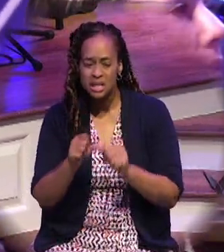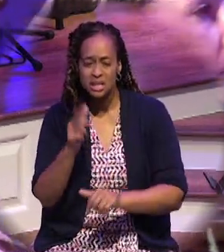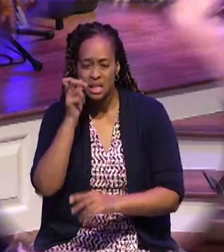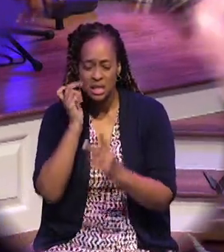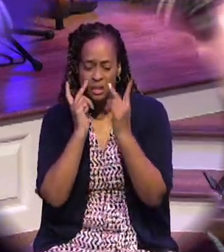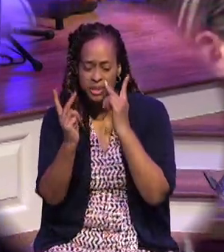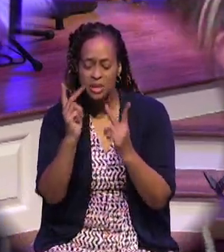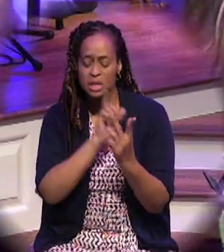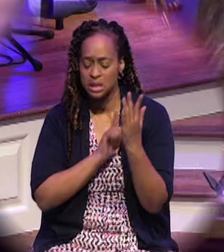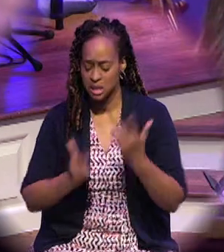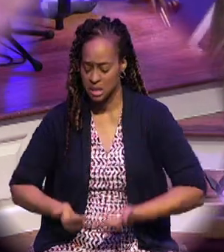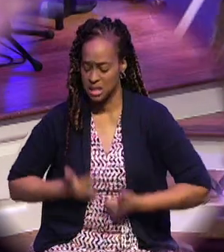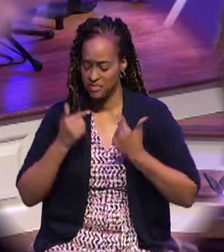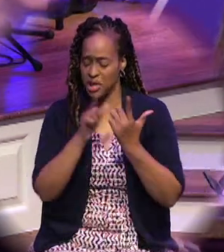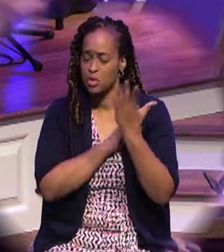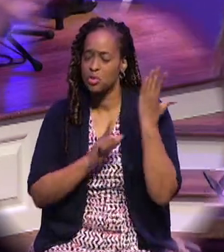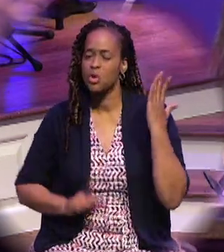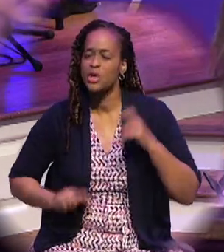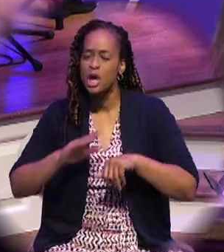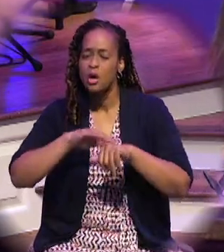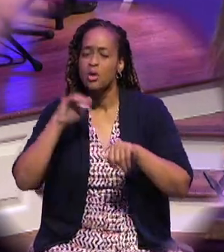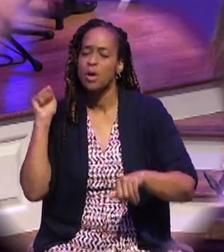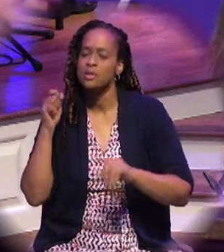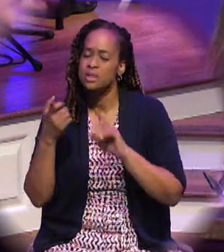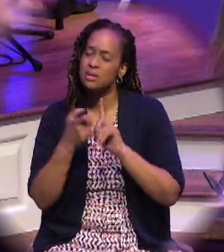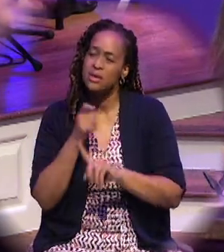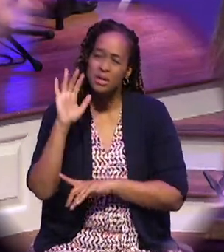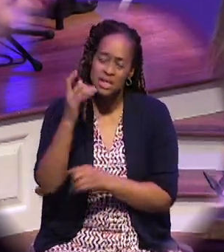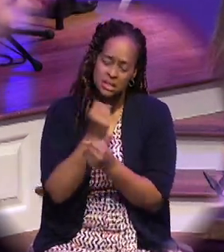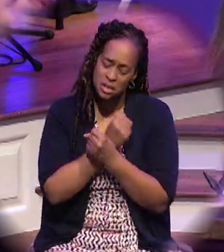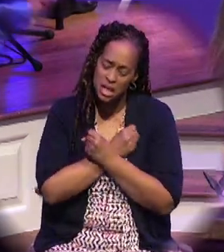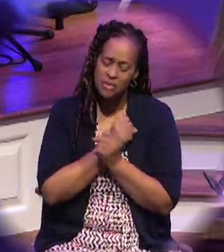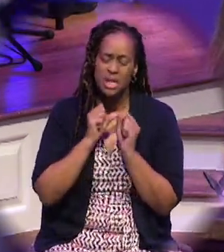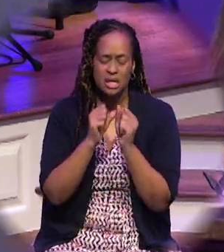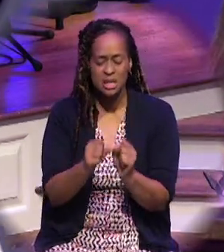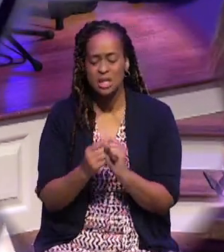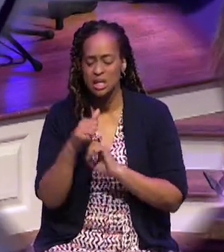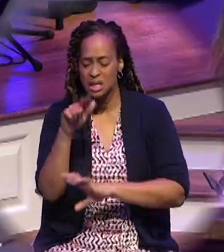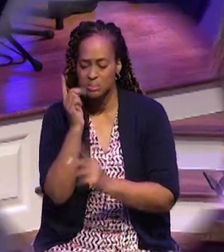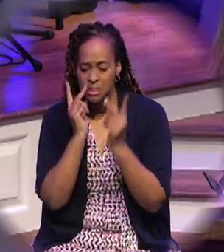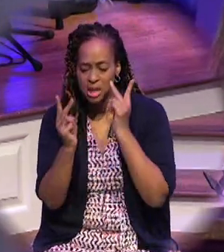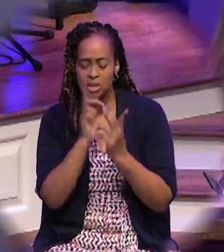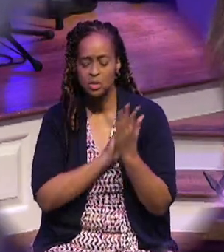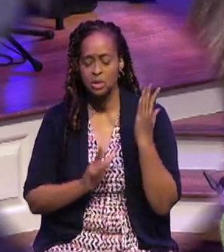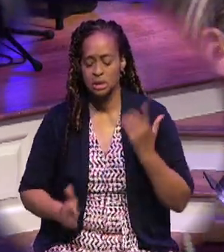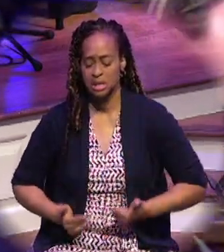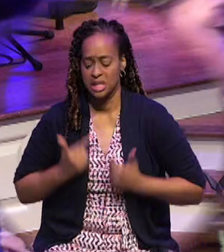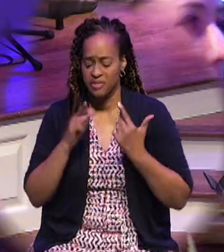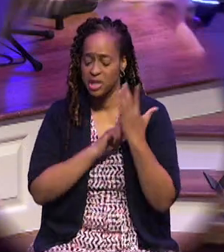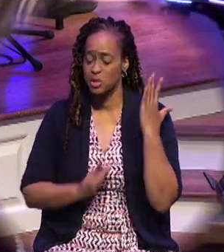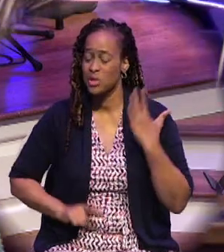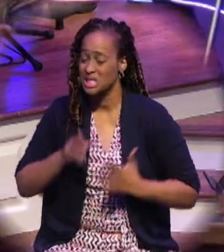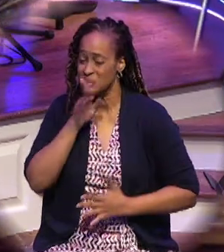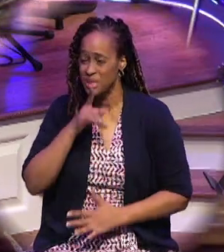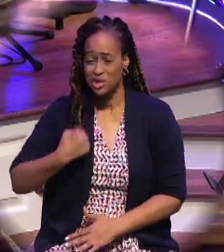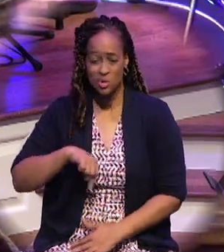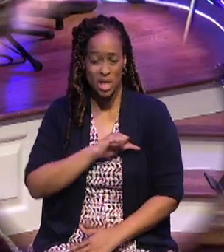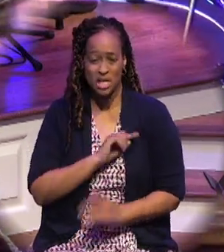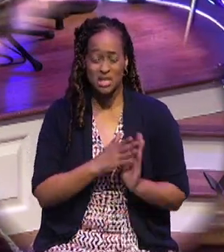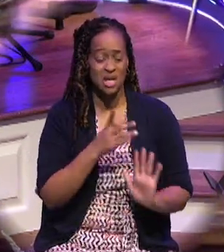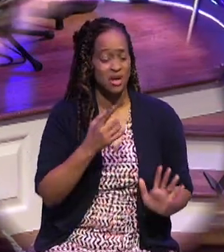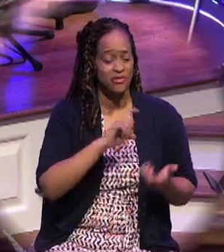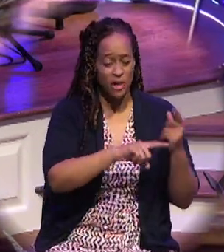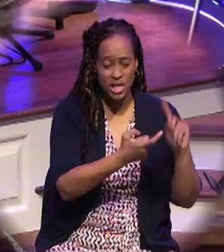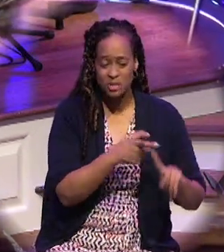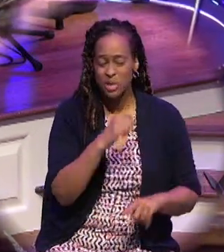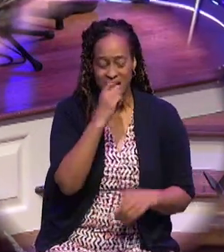the living Lord call us out of his love. We need to keep hearing the living Lord speak to us. Friends, we are not at the end